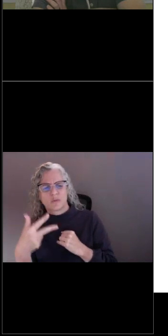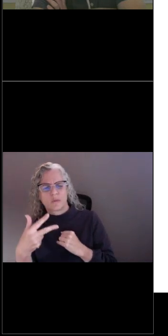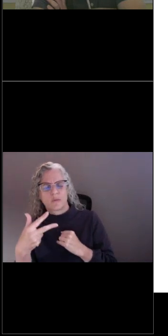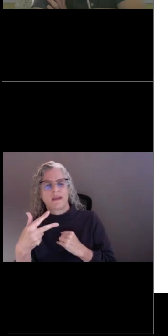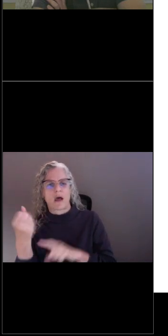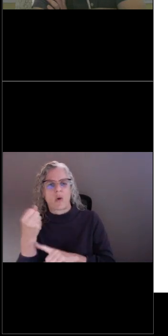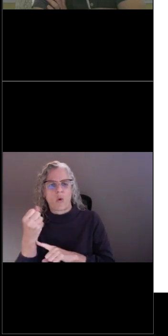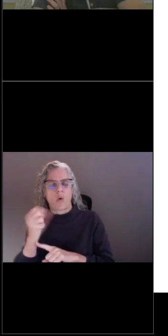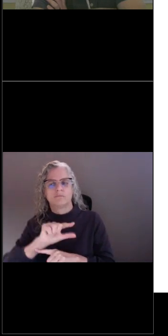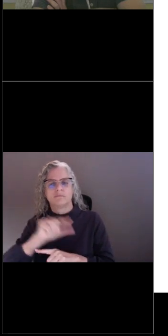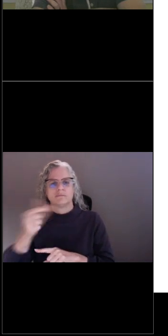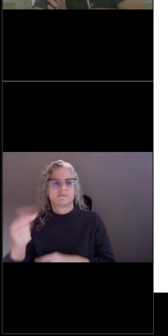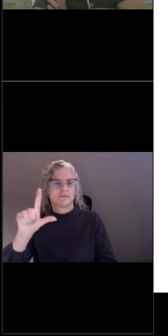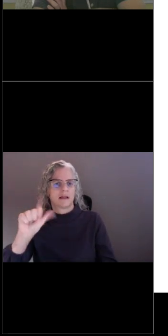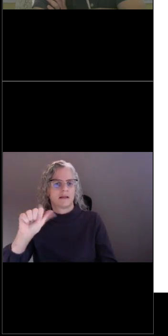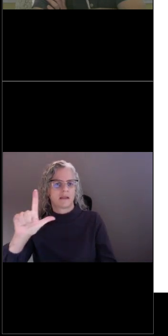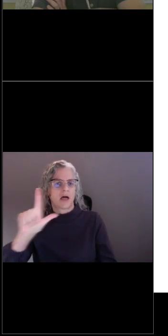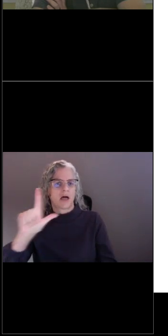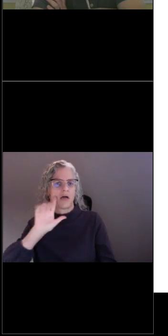about in the discussion of